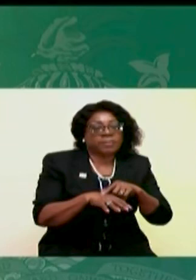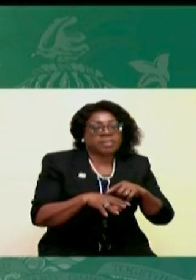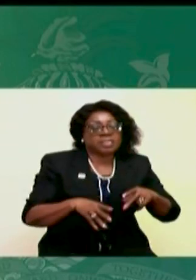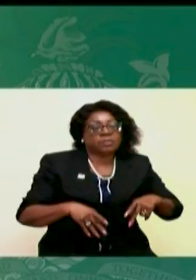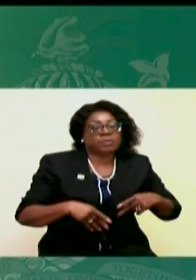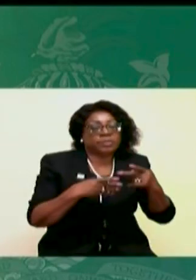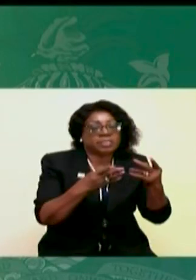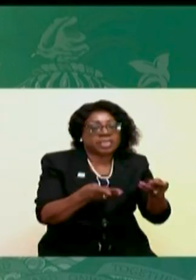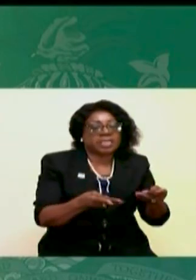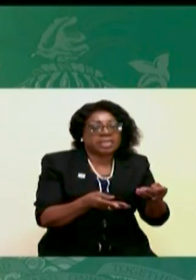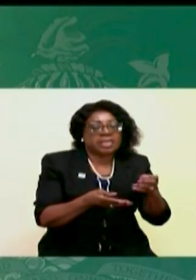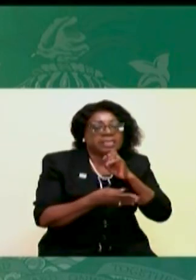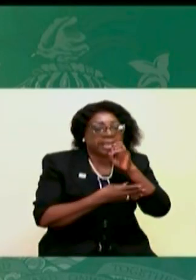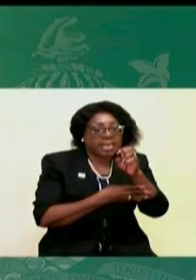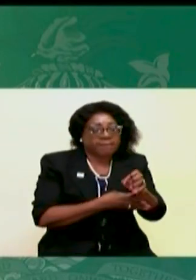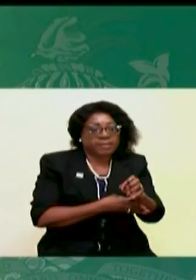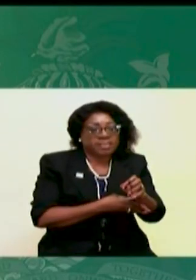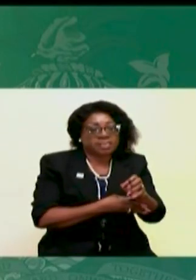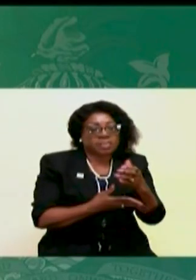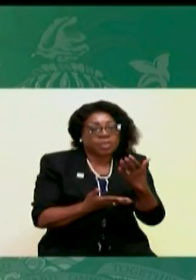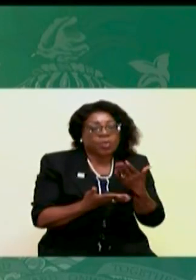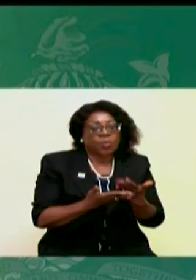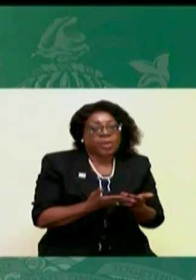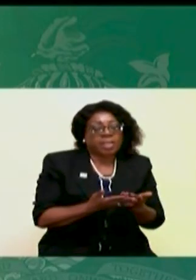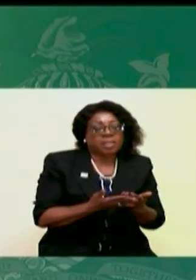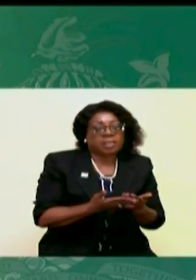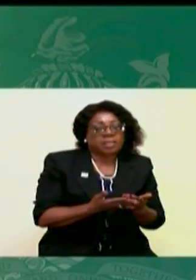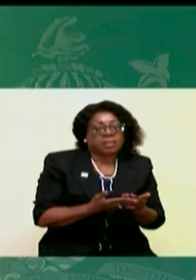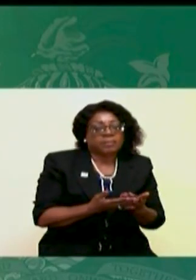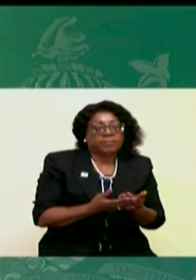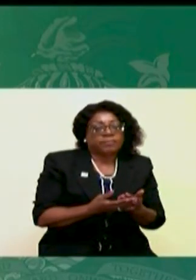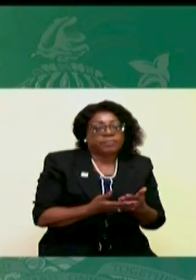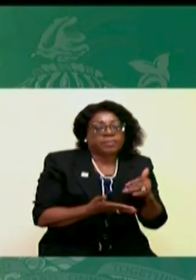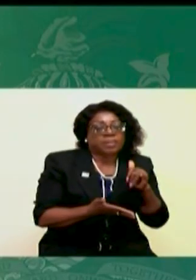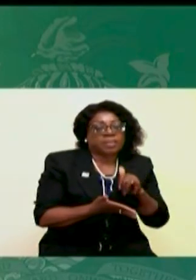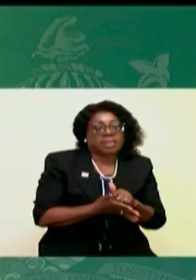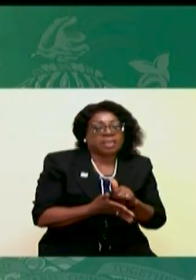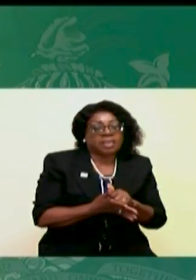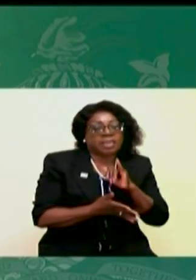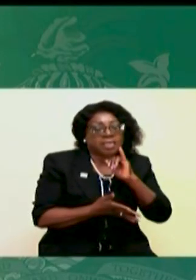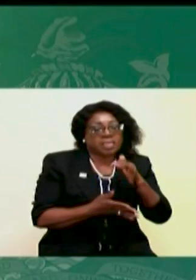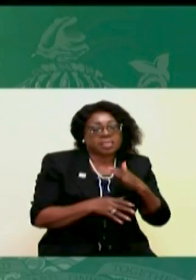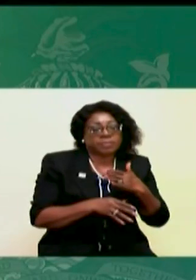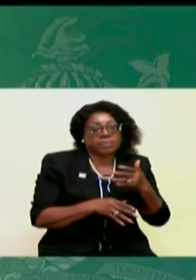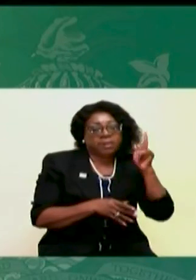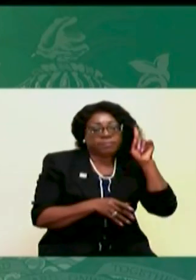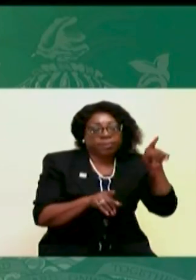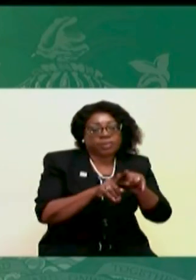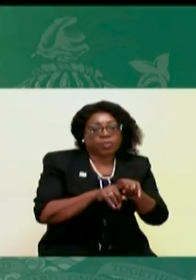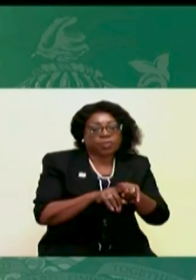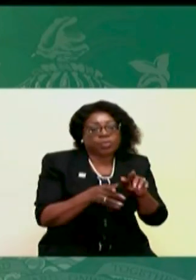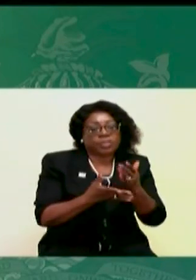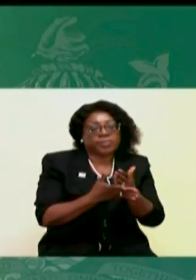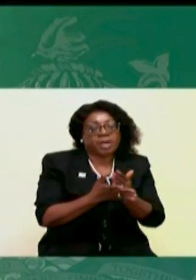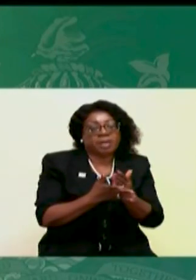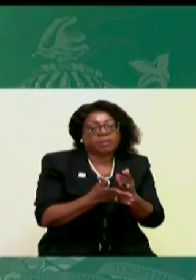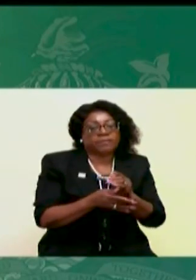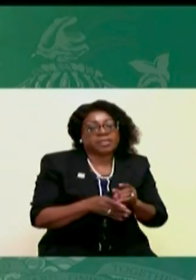the evidence. Well, that is my brother, Madam Speaker, who is a part of this dynamic